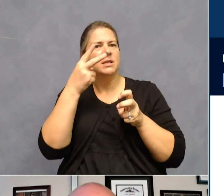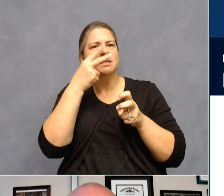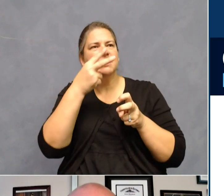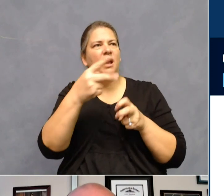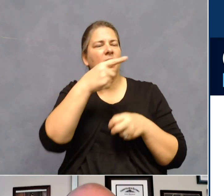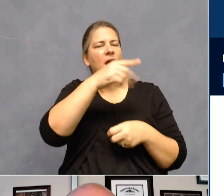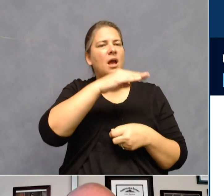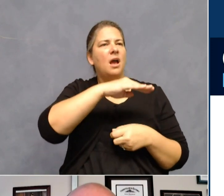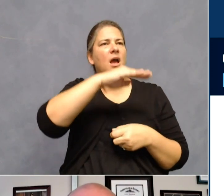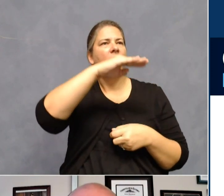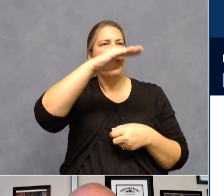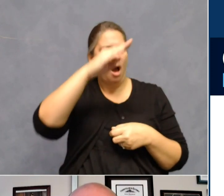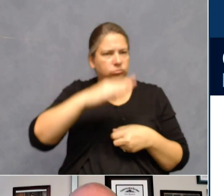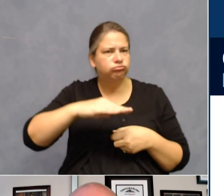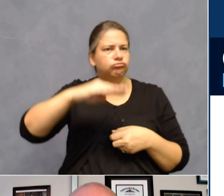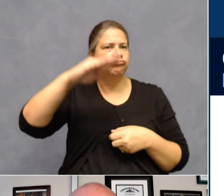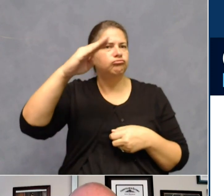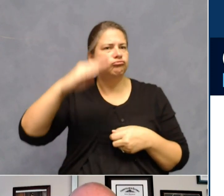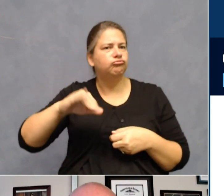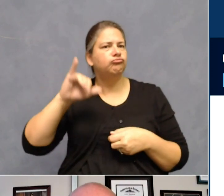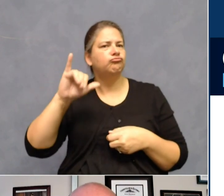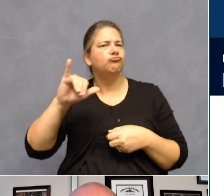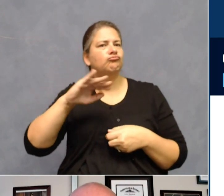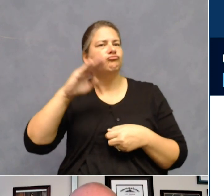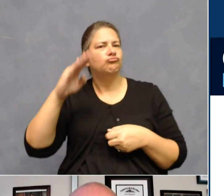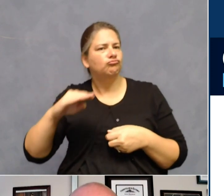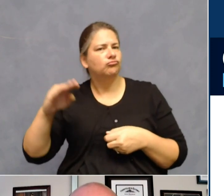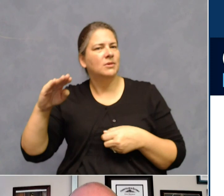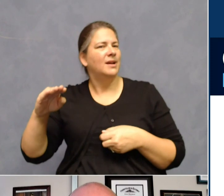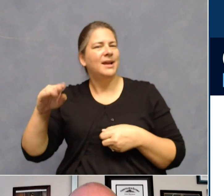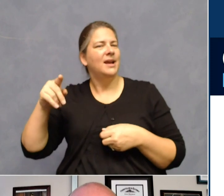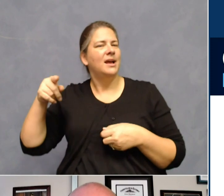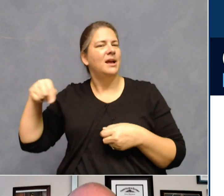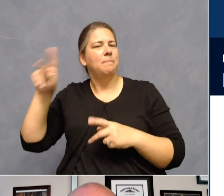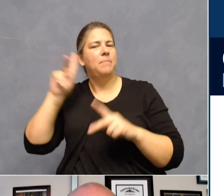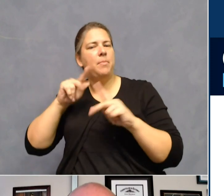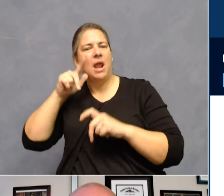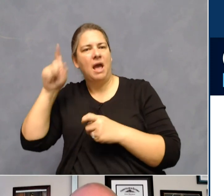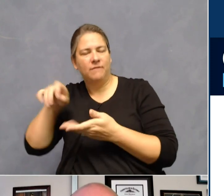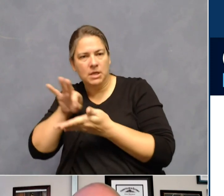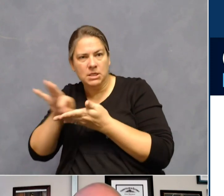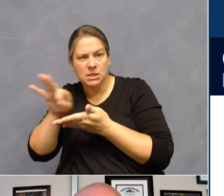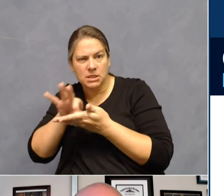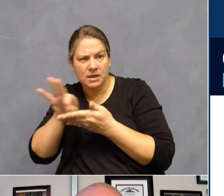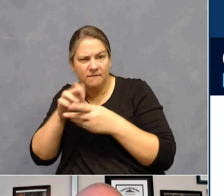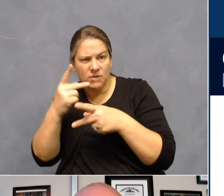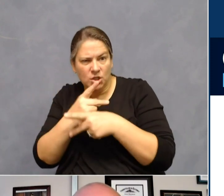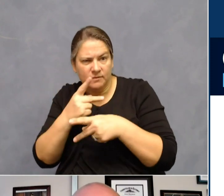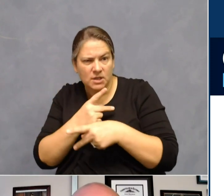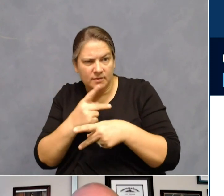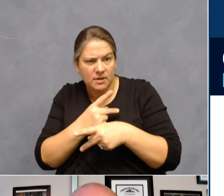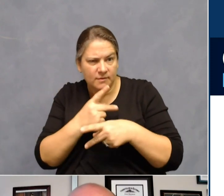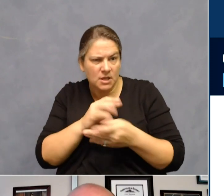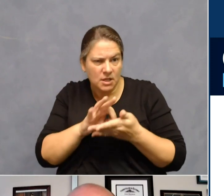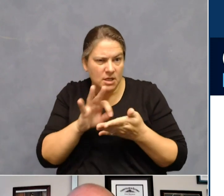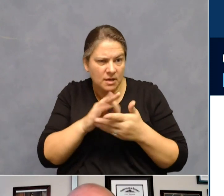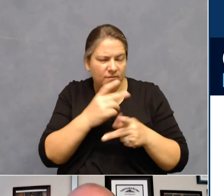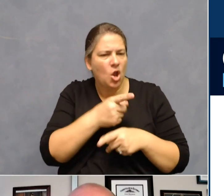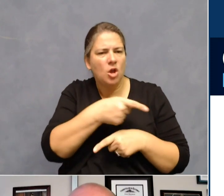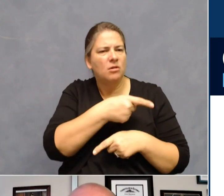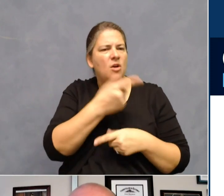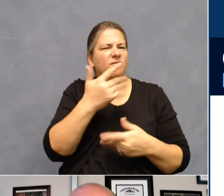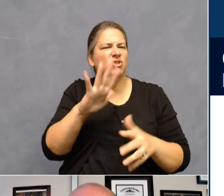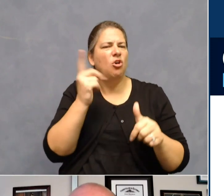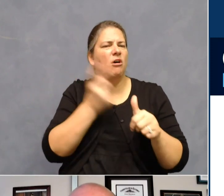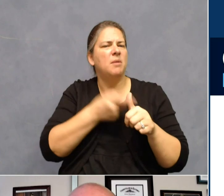just the unavoidable challenges of manual data or manual intensive processing. 3, it will filter for the past